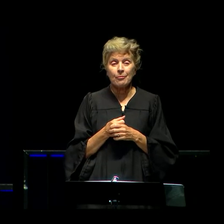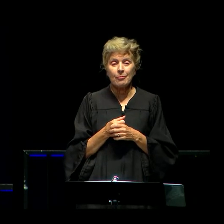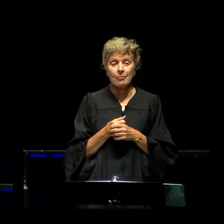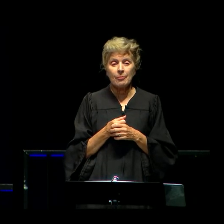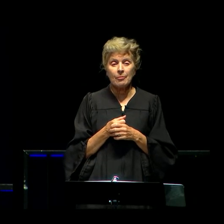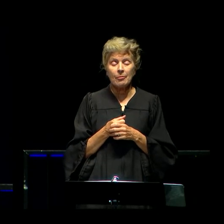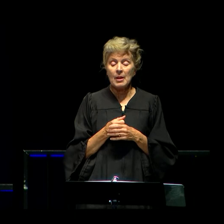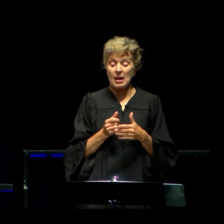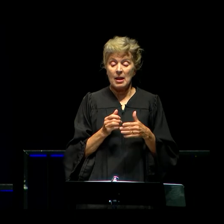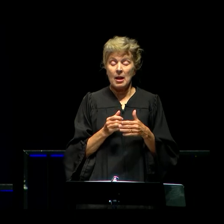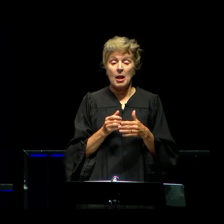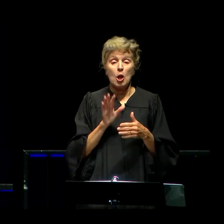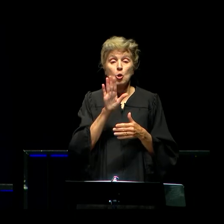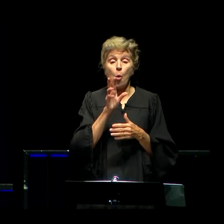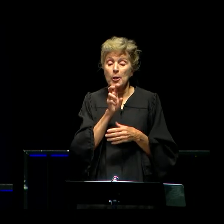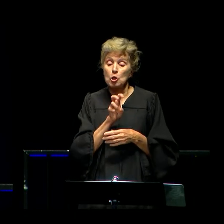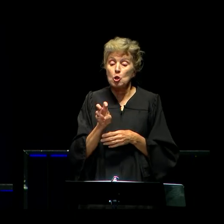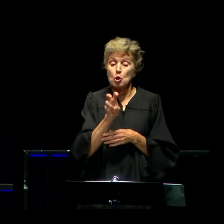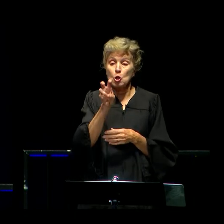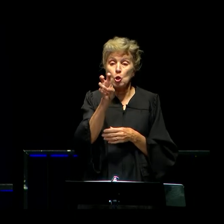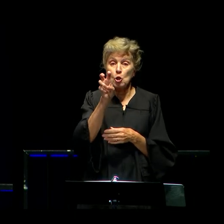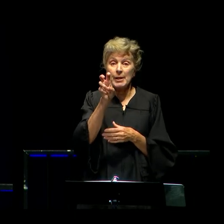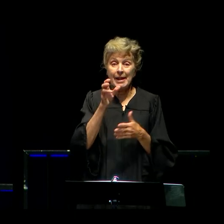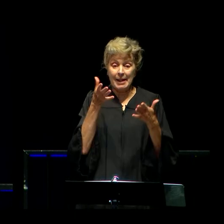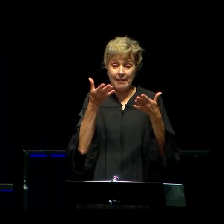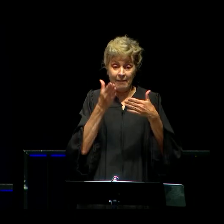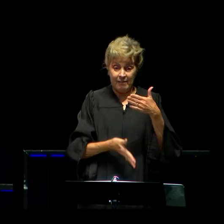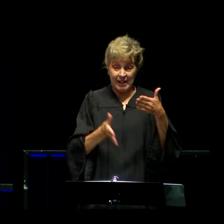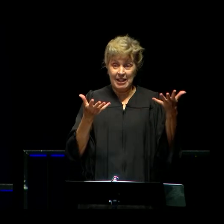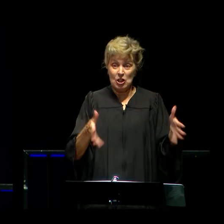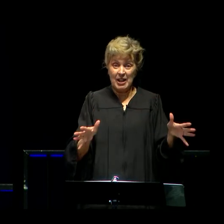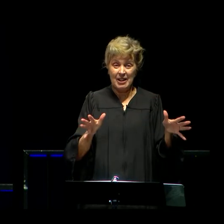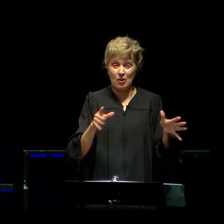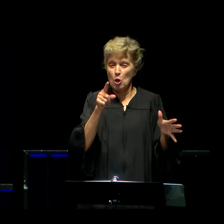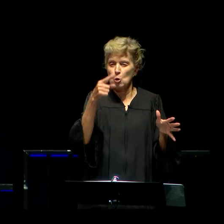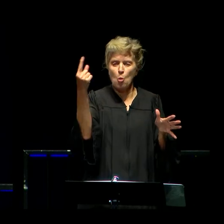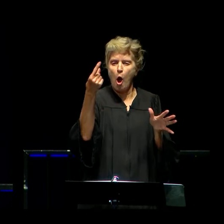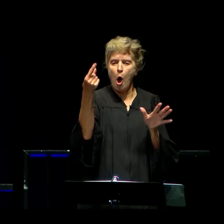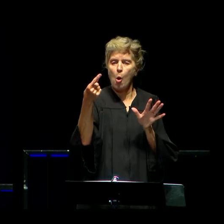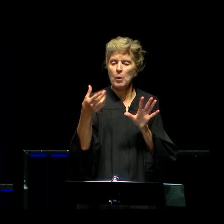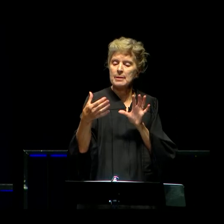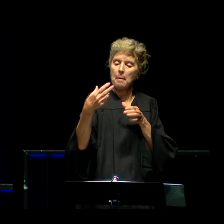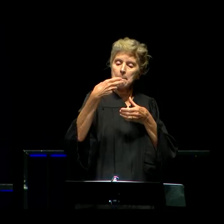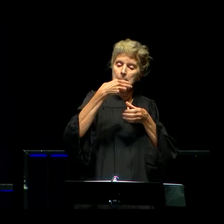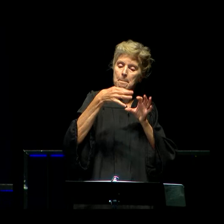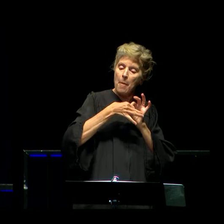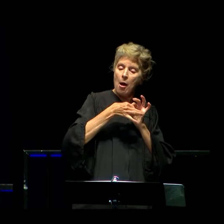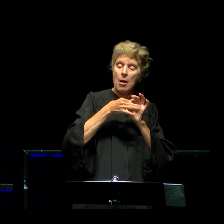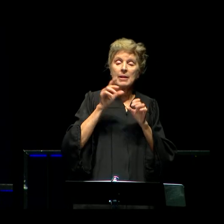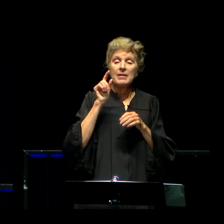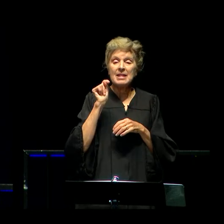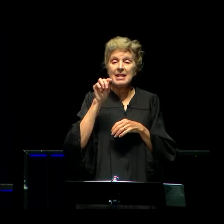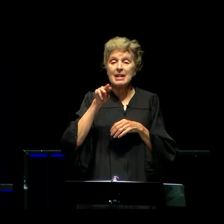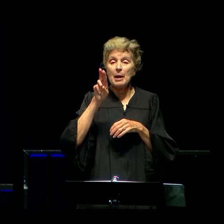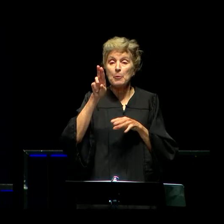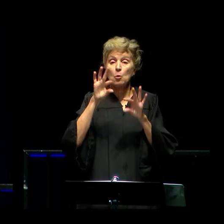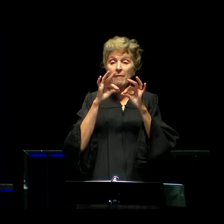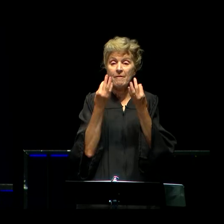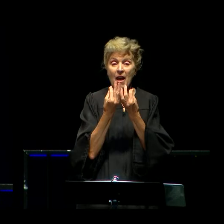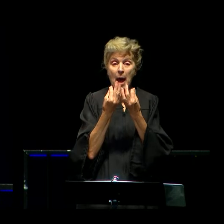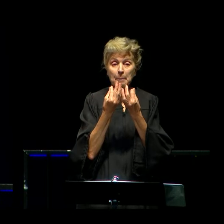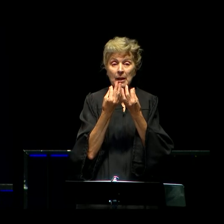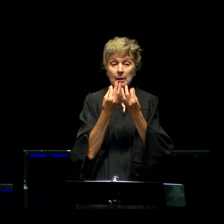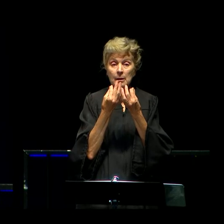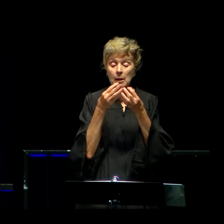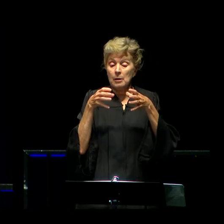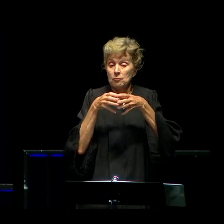By completing your journey here, you will always be a part of the TMU family, an